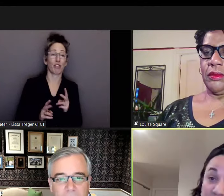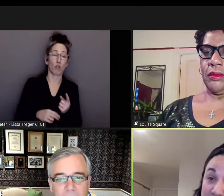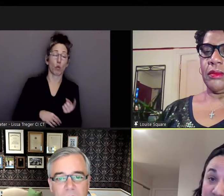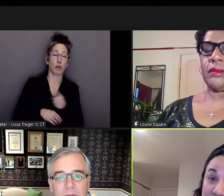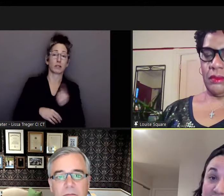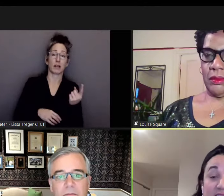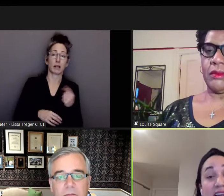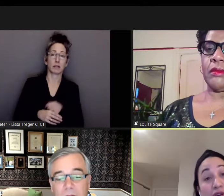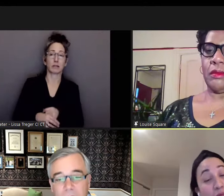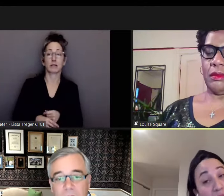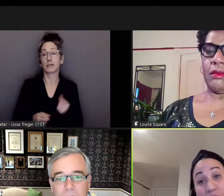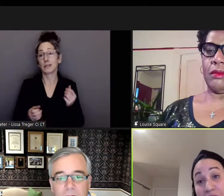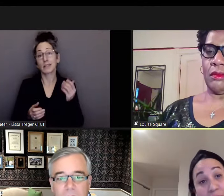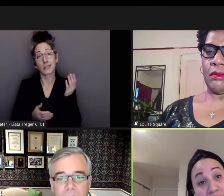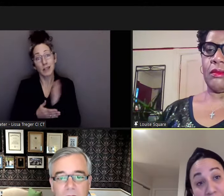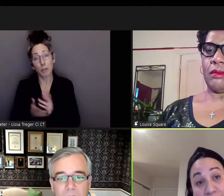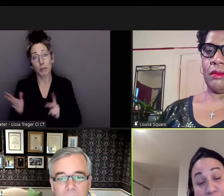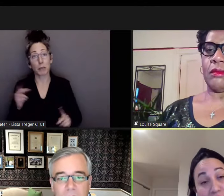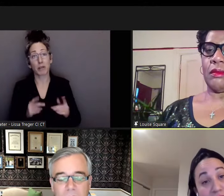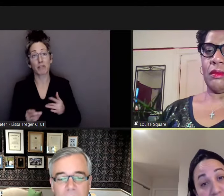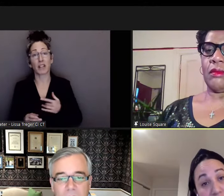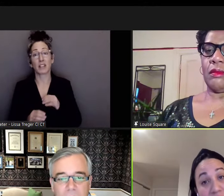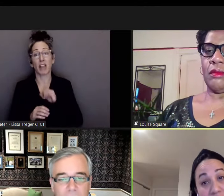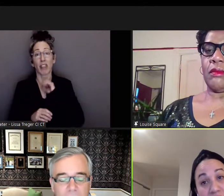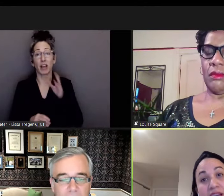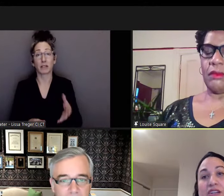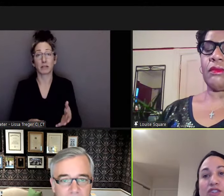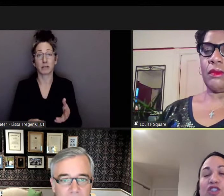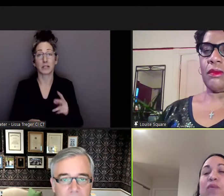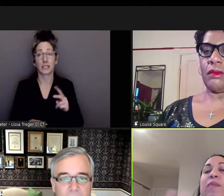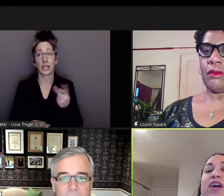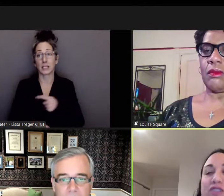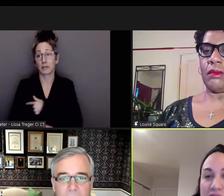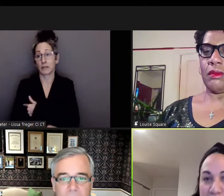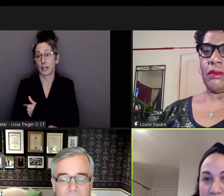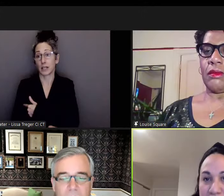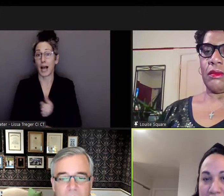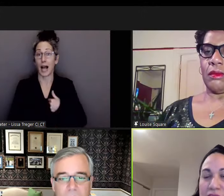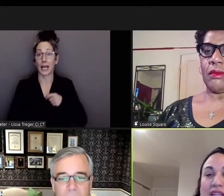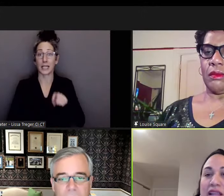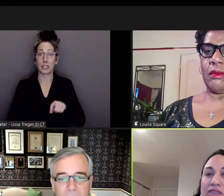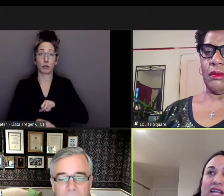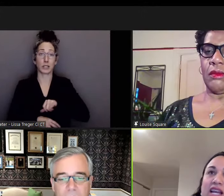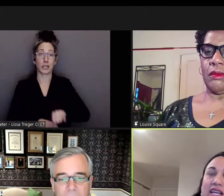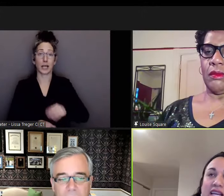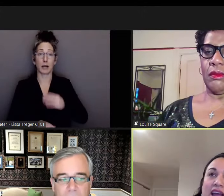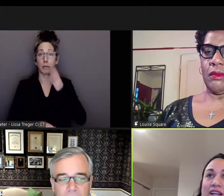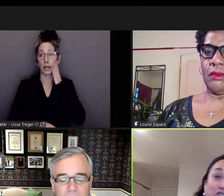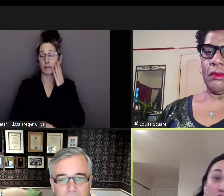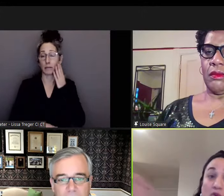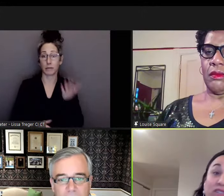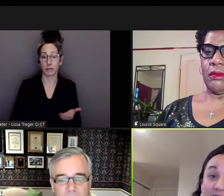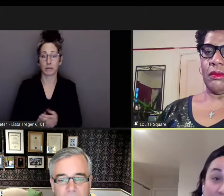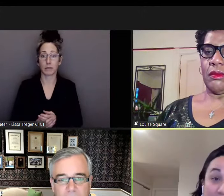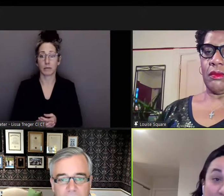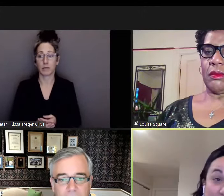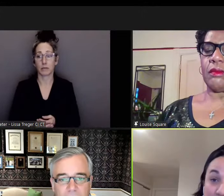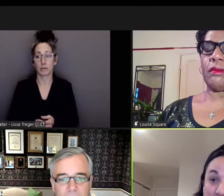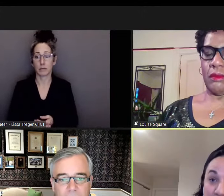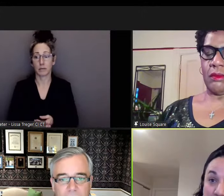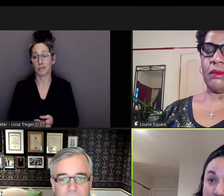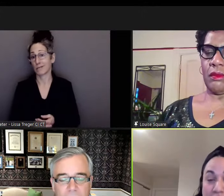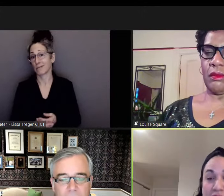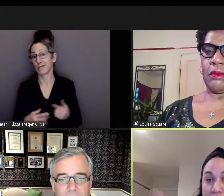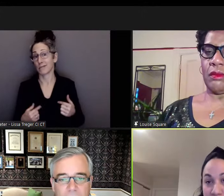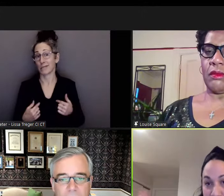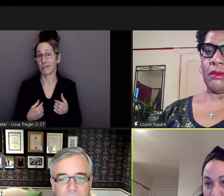nothing after the second vaccine, I know people like myself who had to stay in bed. So just prepare yourself for that. I don't think that there's any don'ts that I